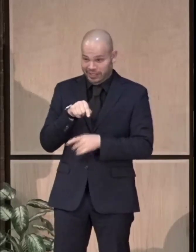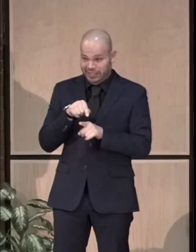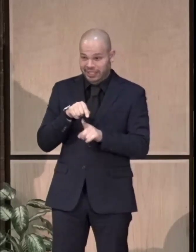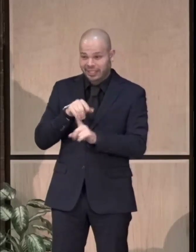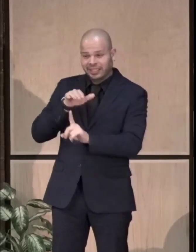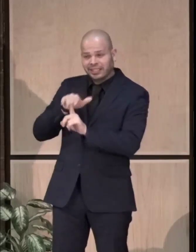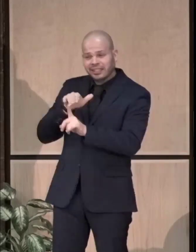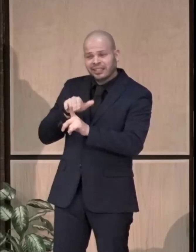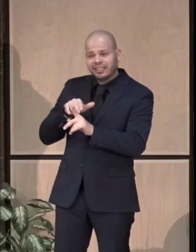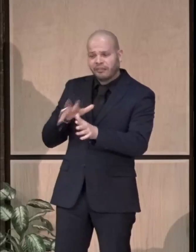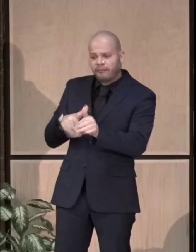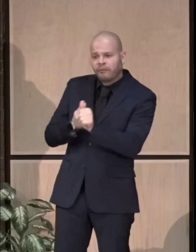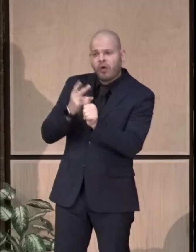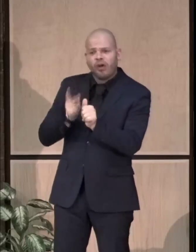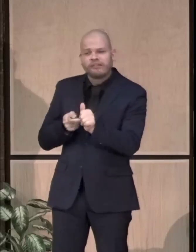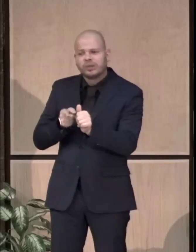that